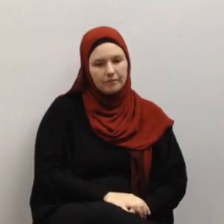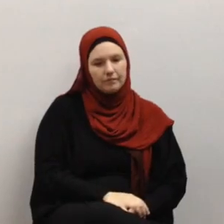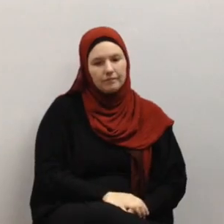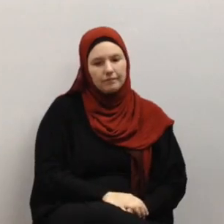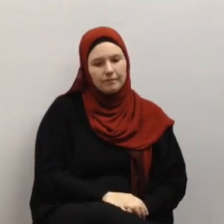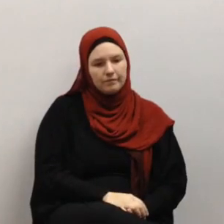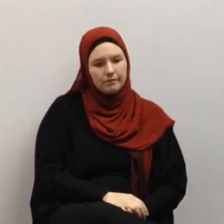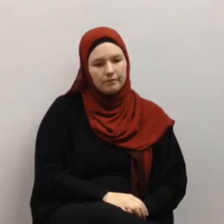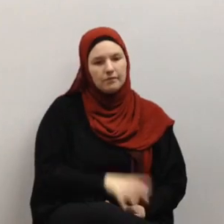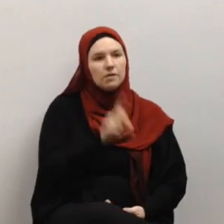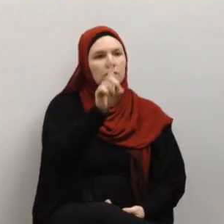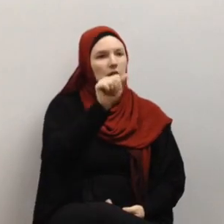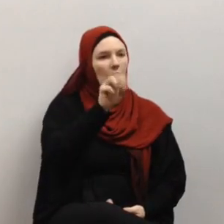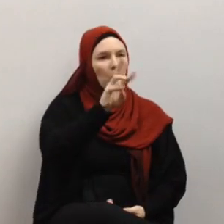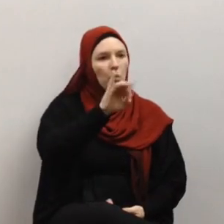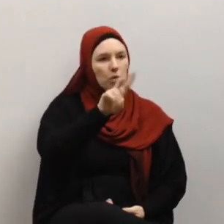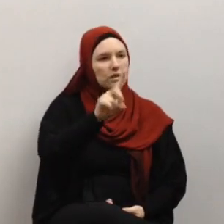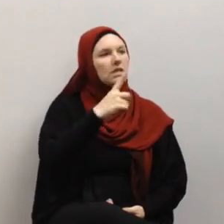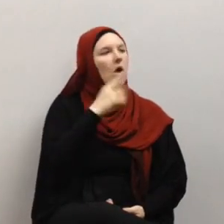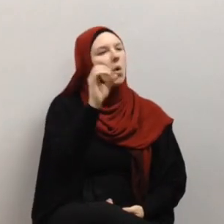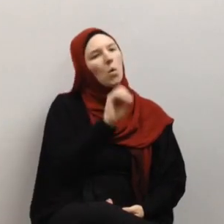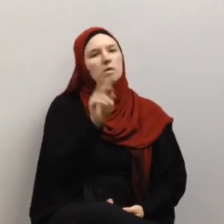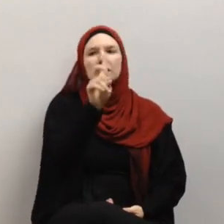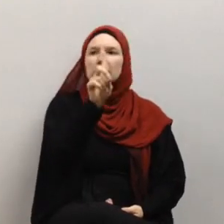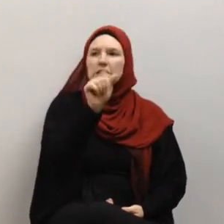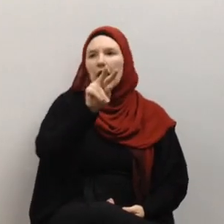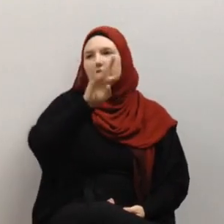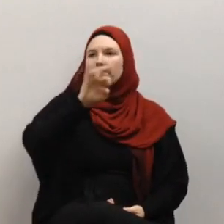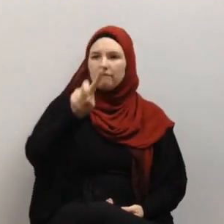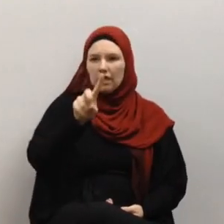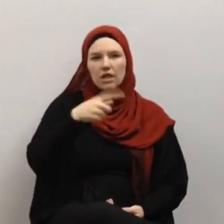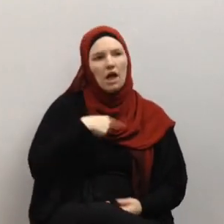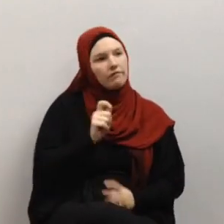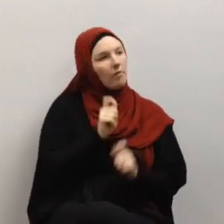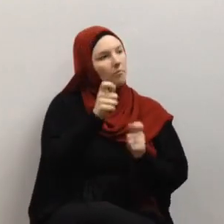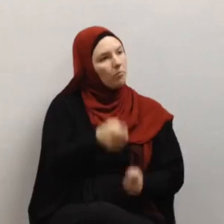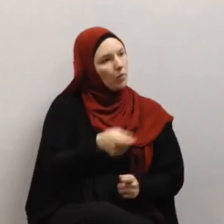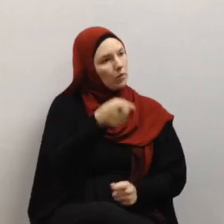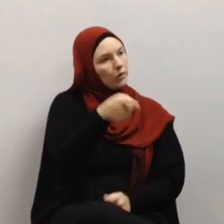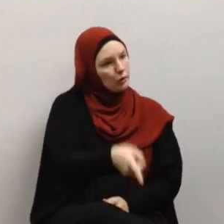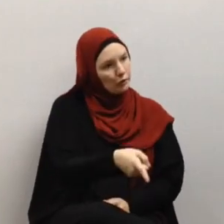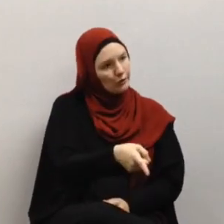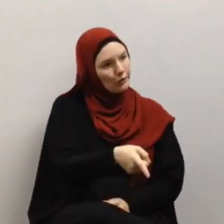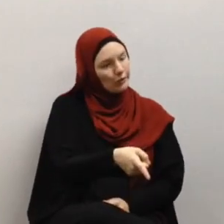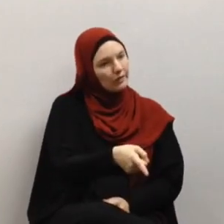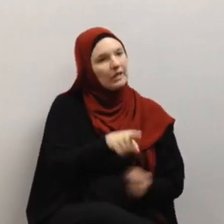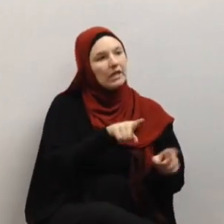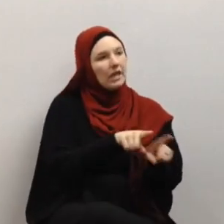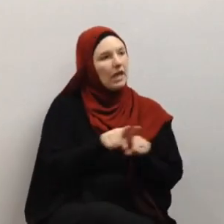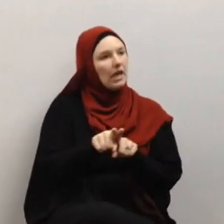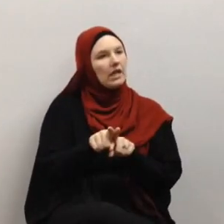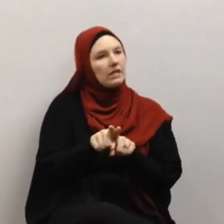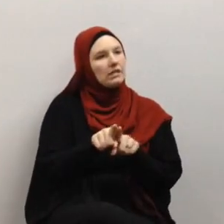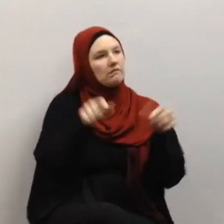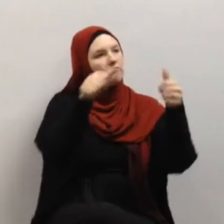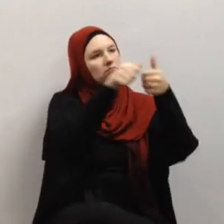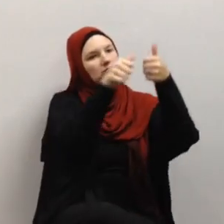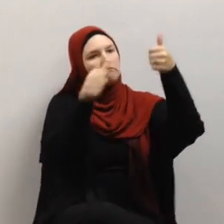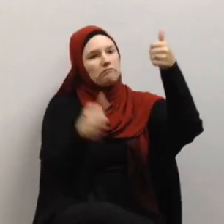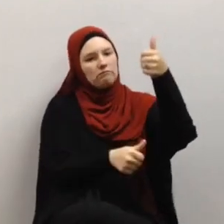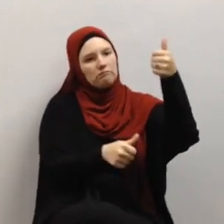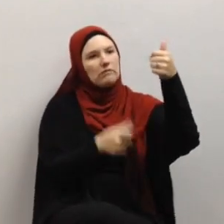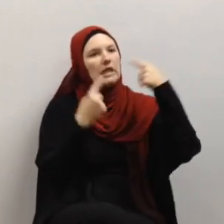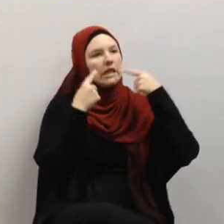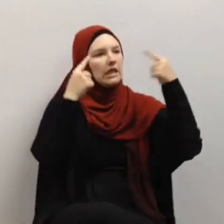David, we have appointed you as a succeeding leader, Khalifa. You